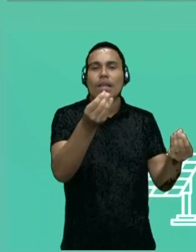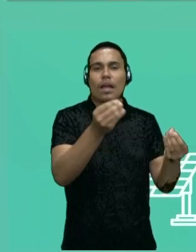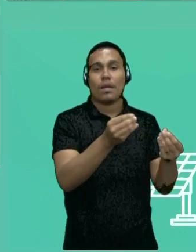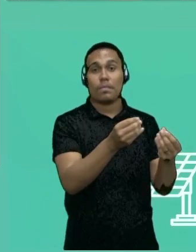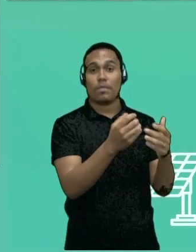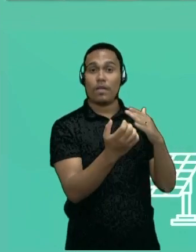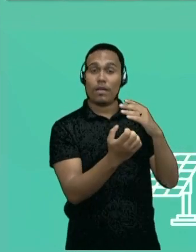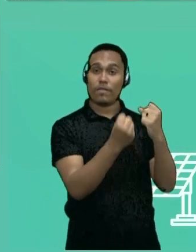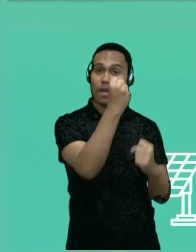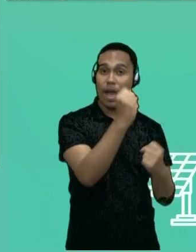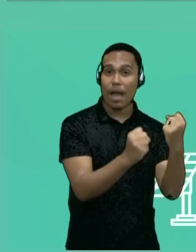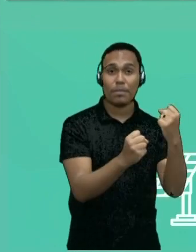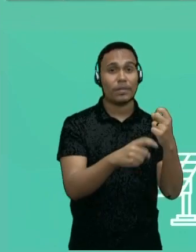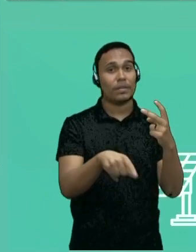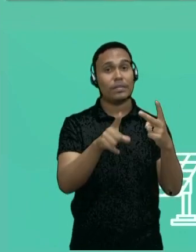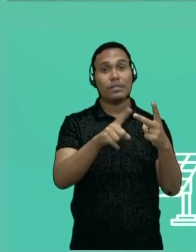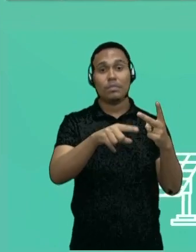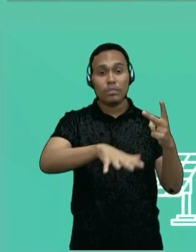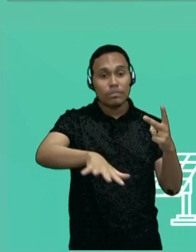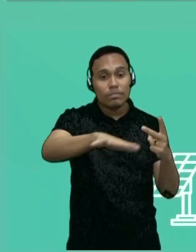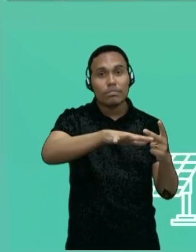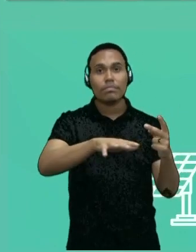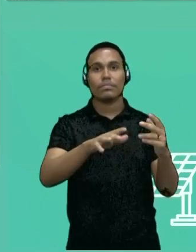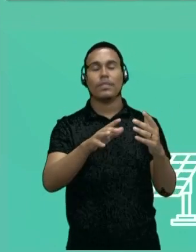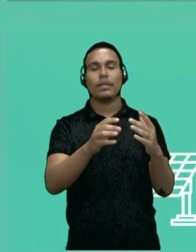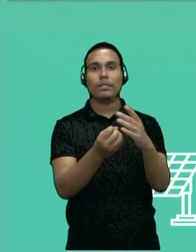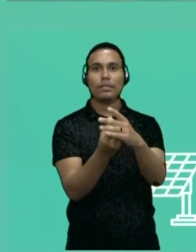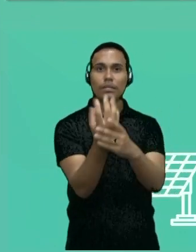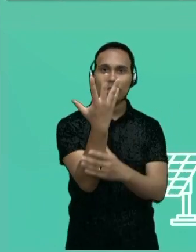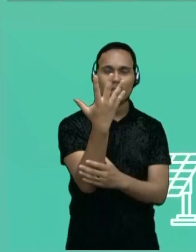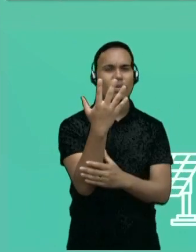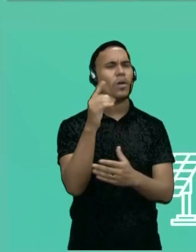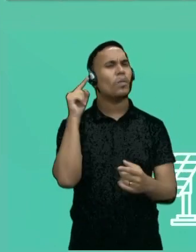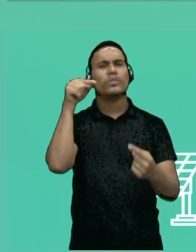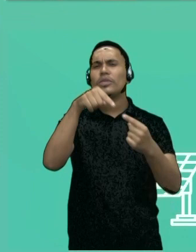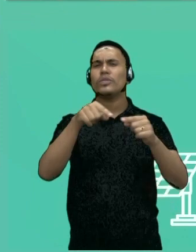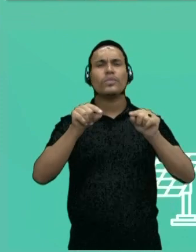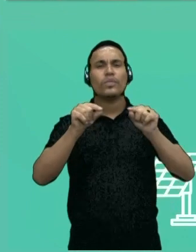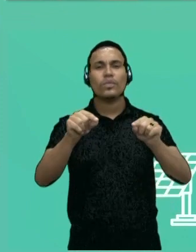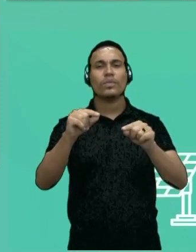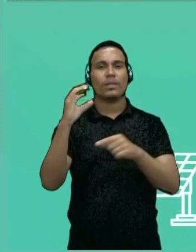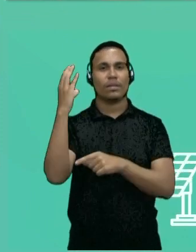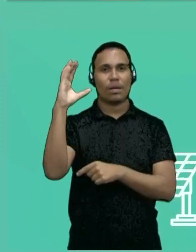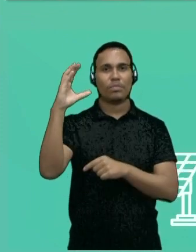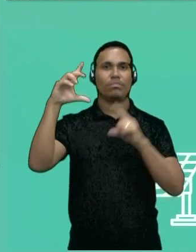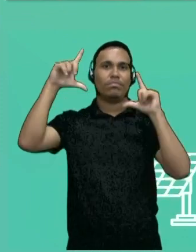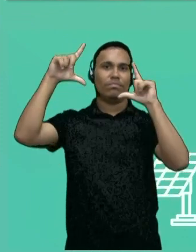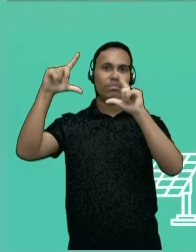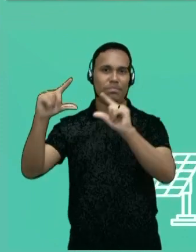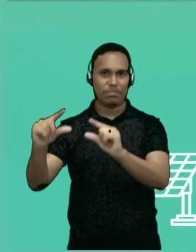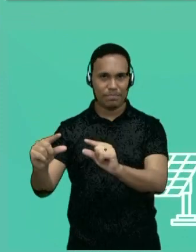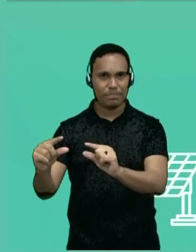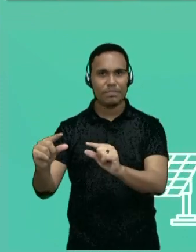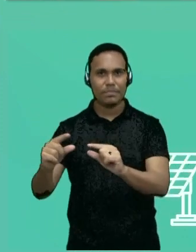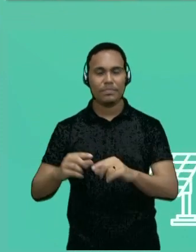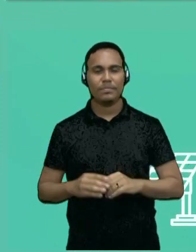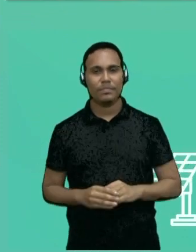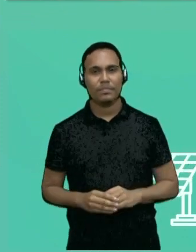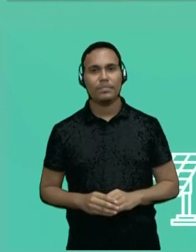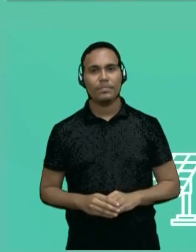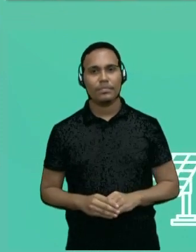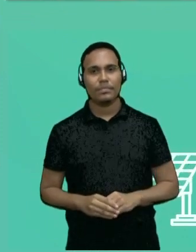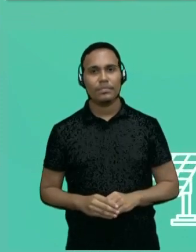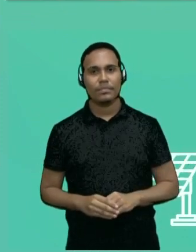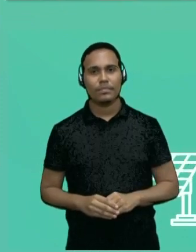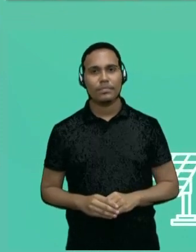in the effort to decarbonize the entire industrial cluster. And our net zero strategy sets an ambition to capture 20 to